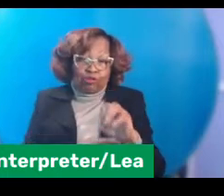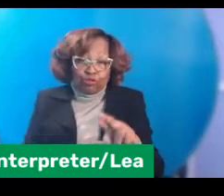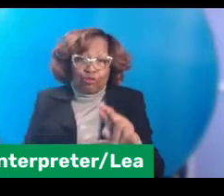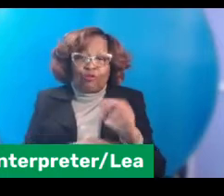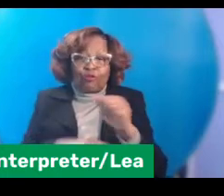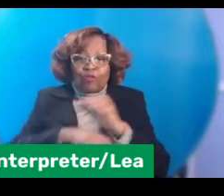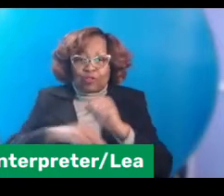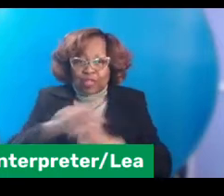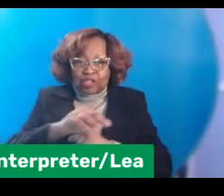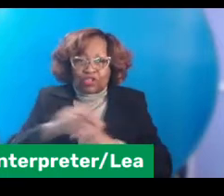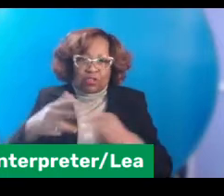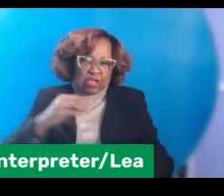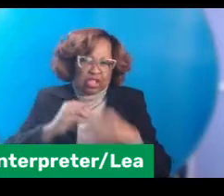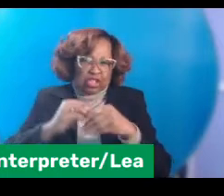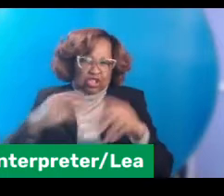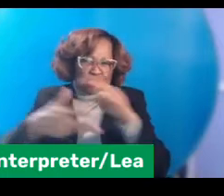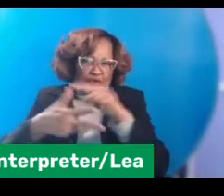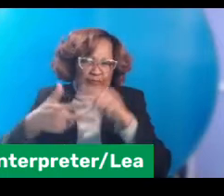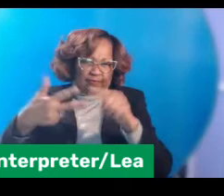founding foundations.